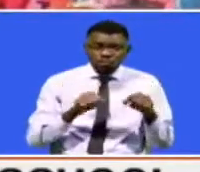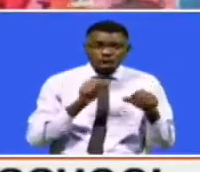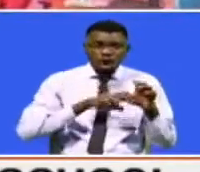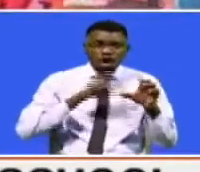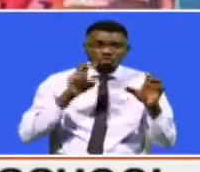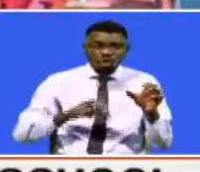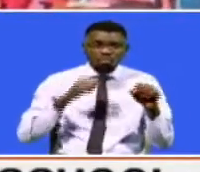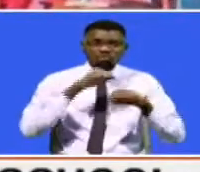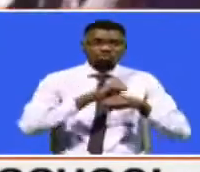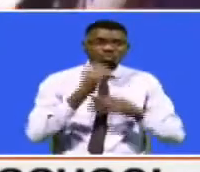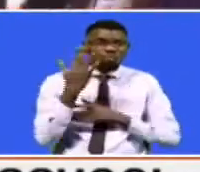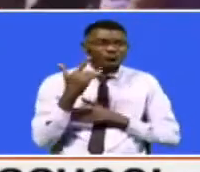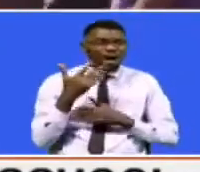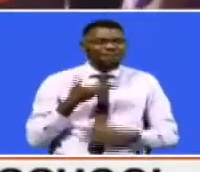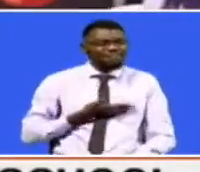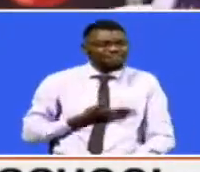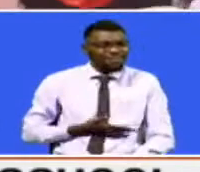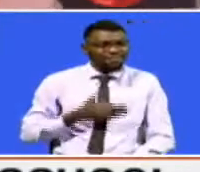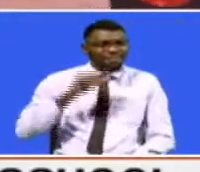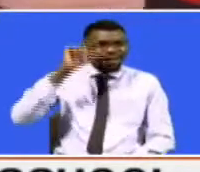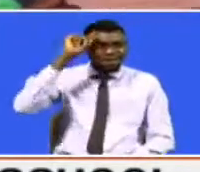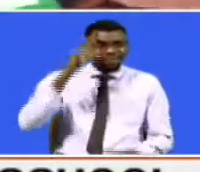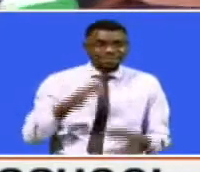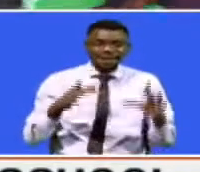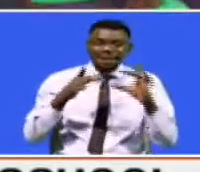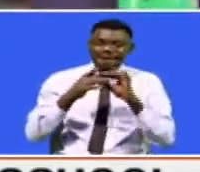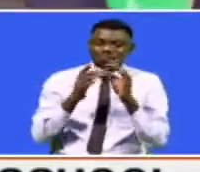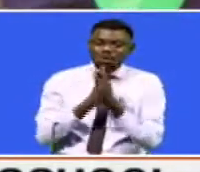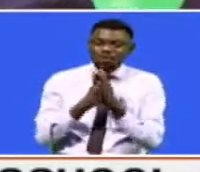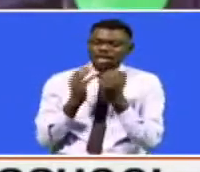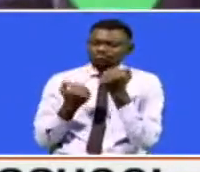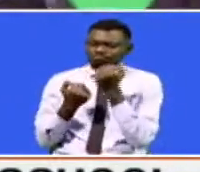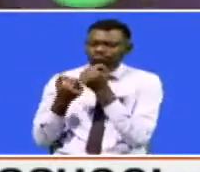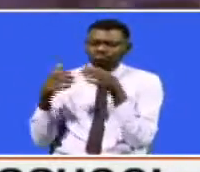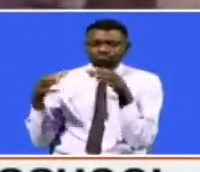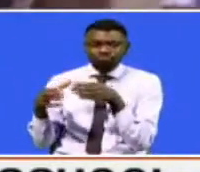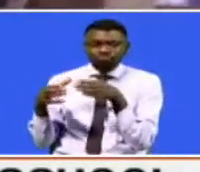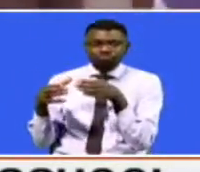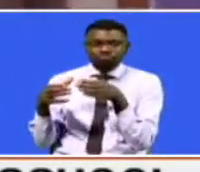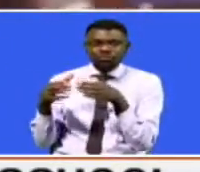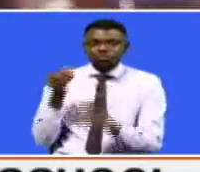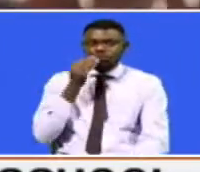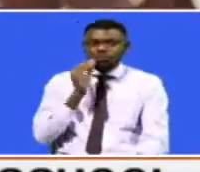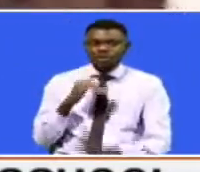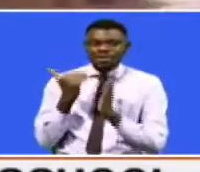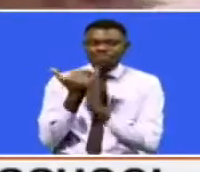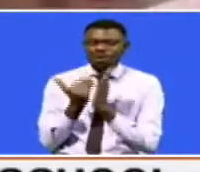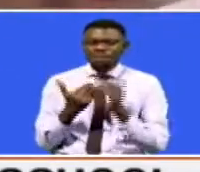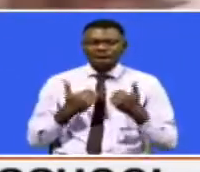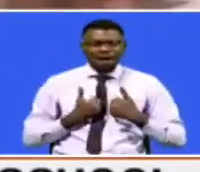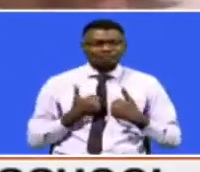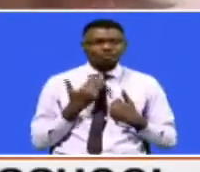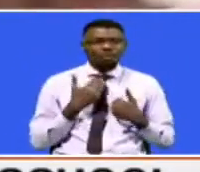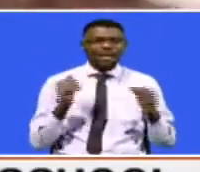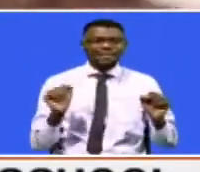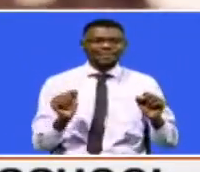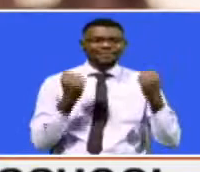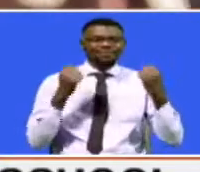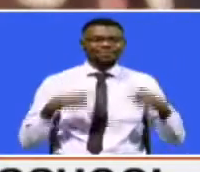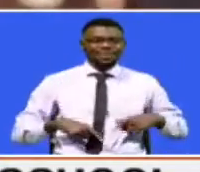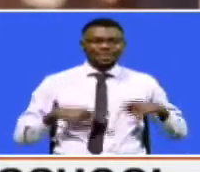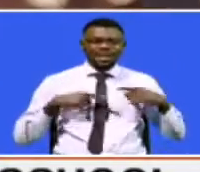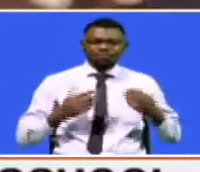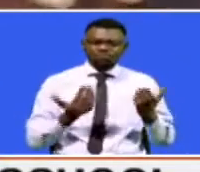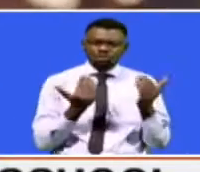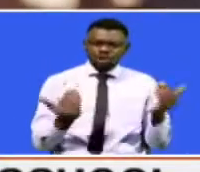school due to hunger, the government, in collaboration with the donors, is banking on the school feeding program in order to save lives and retain children